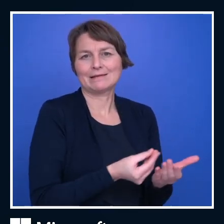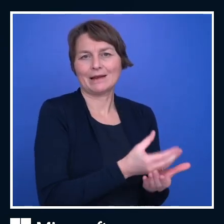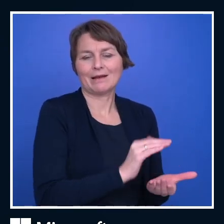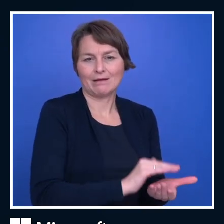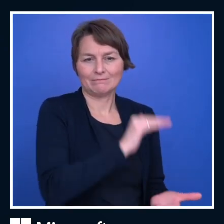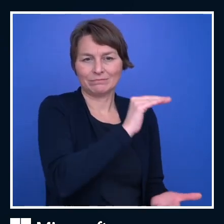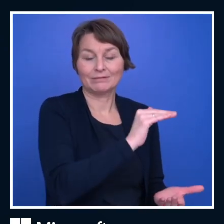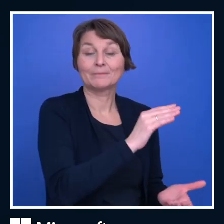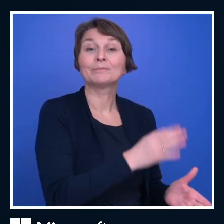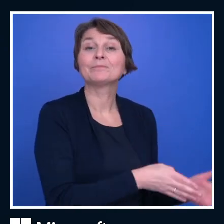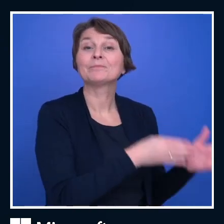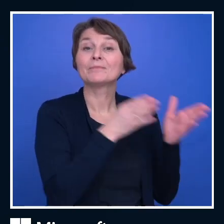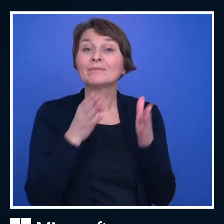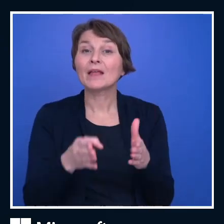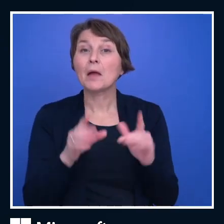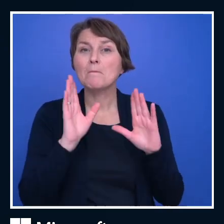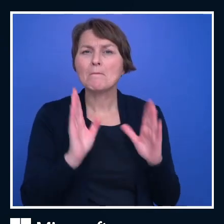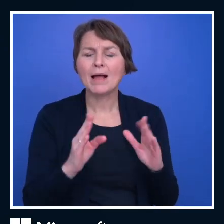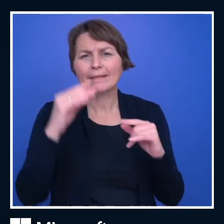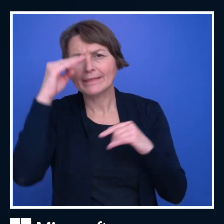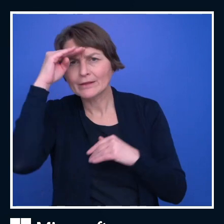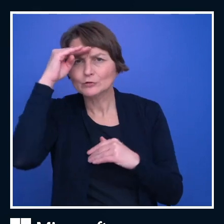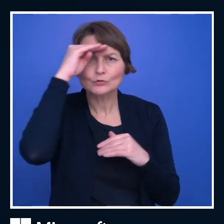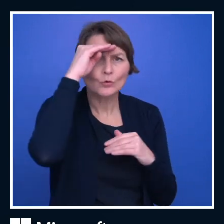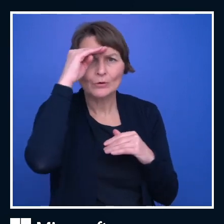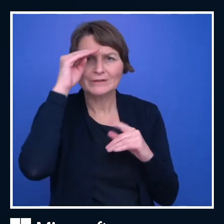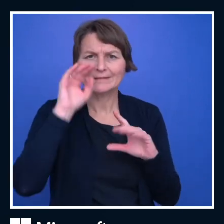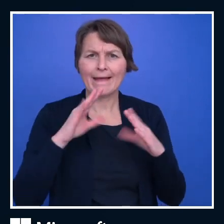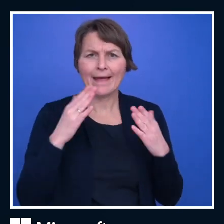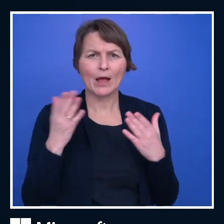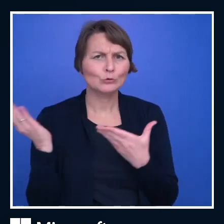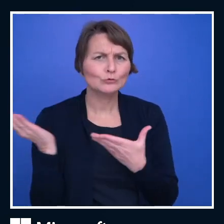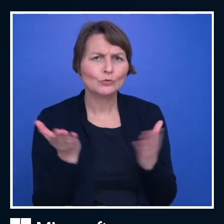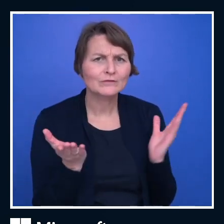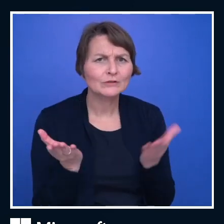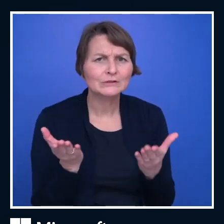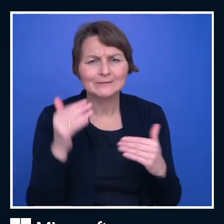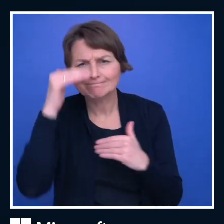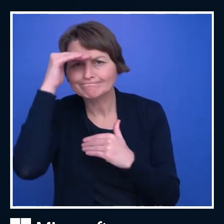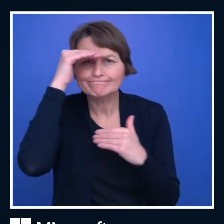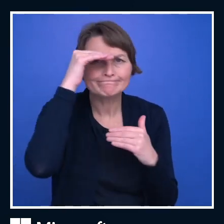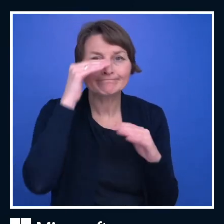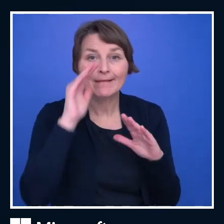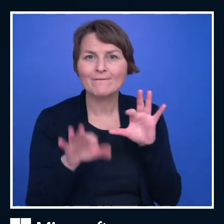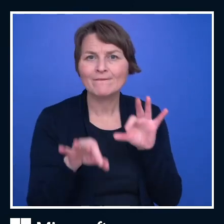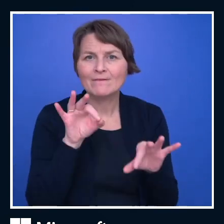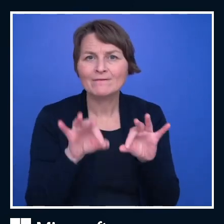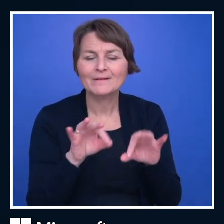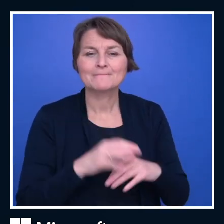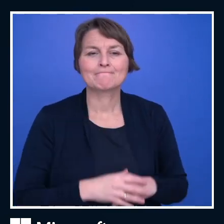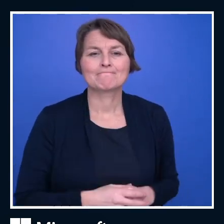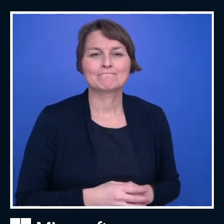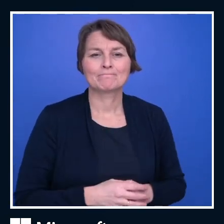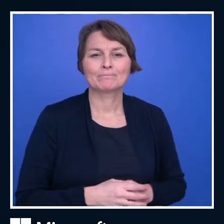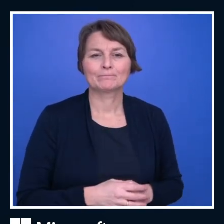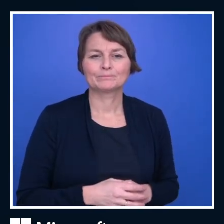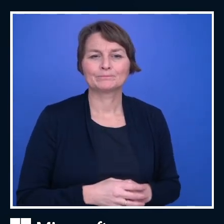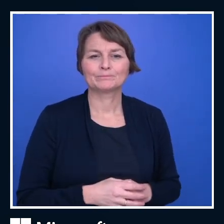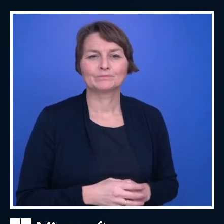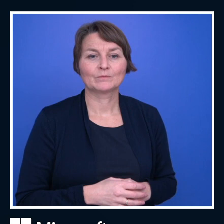search service. If you create a new search service, don't have a lot of items that you need to